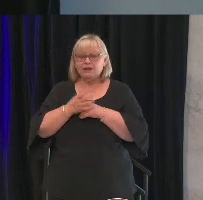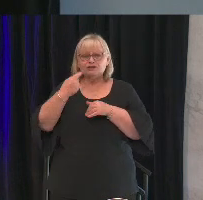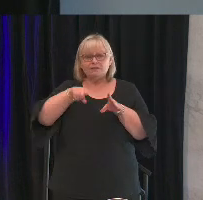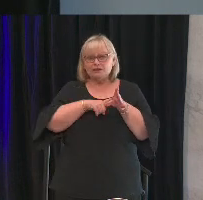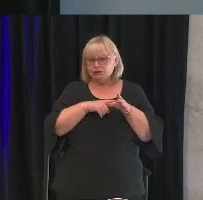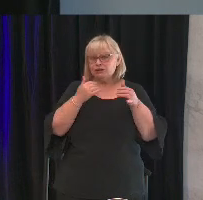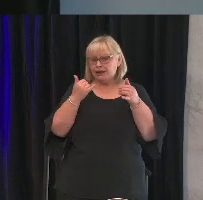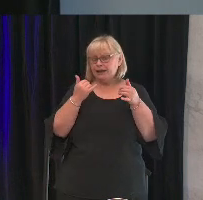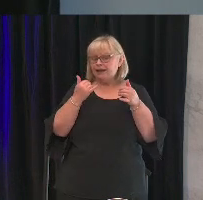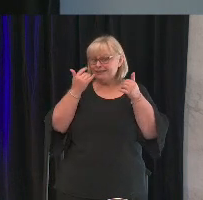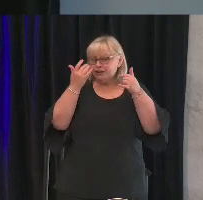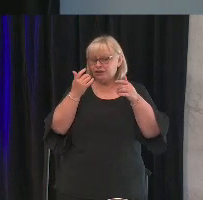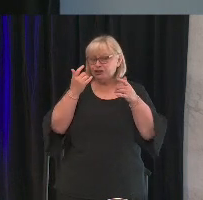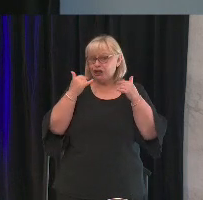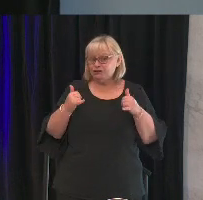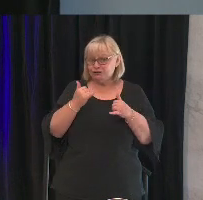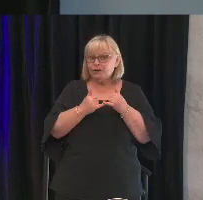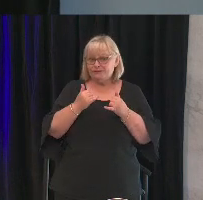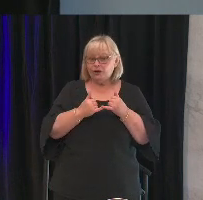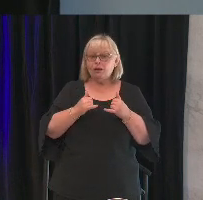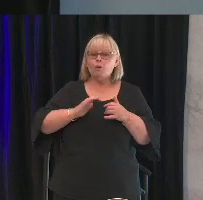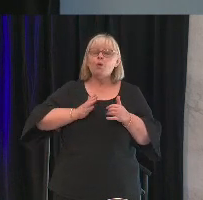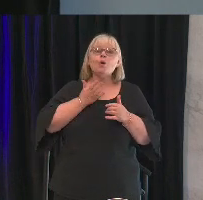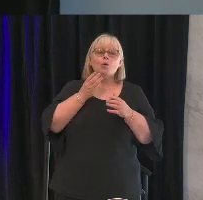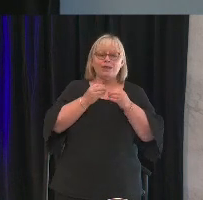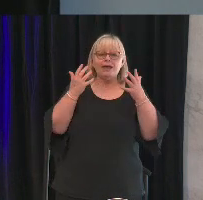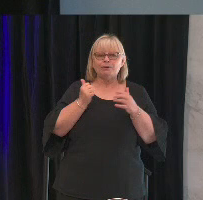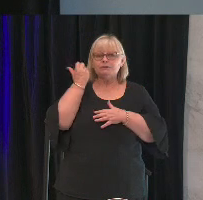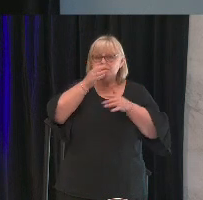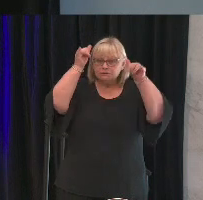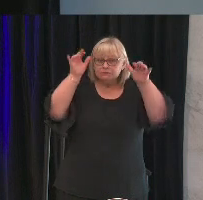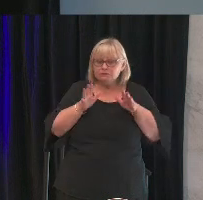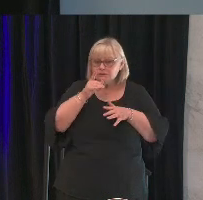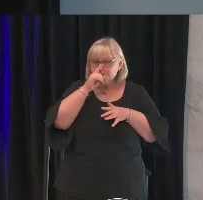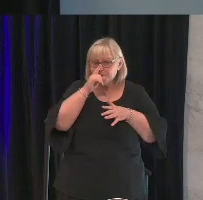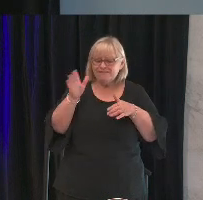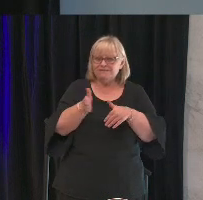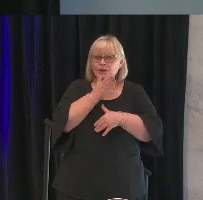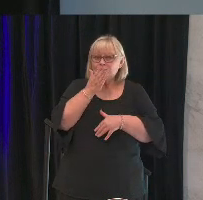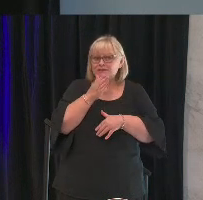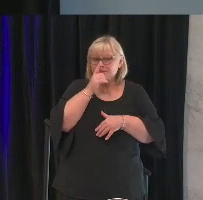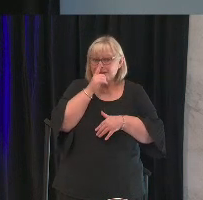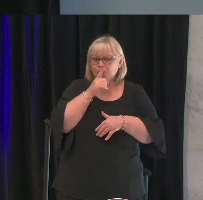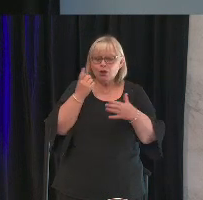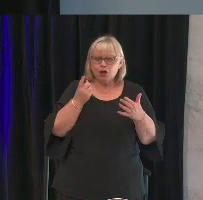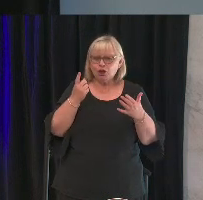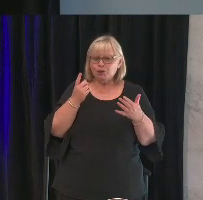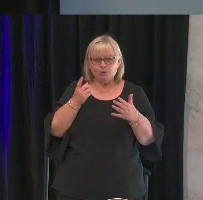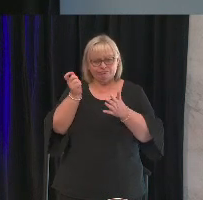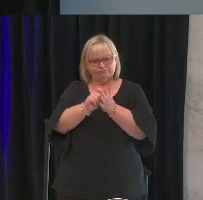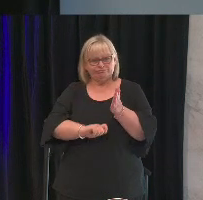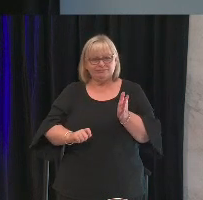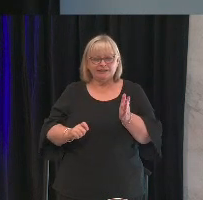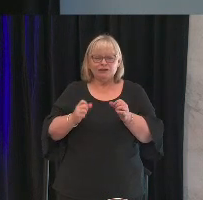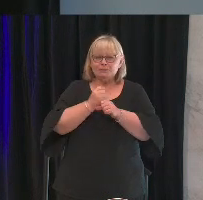were particularly delighted with the number of First Nations authors and illustrators entered. These books stimulate the